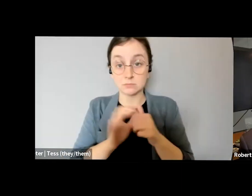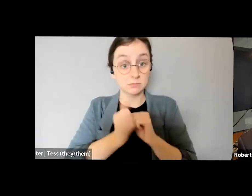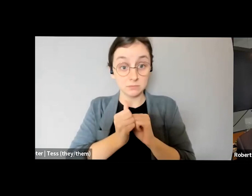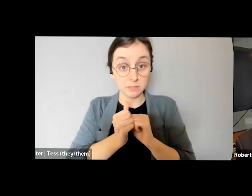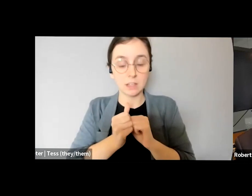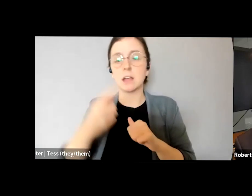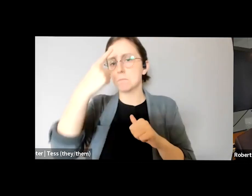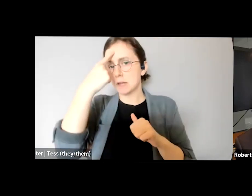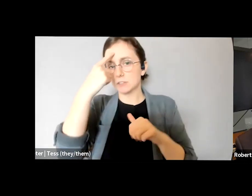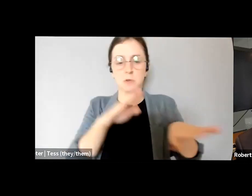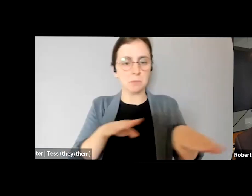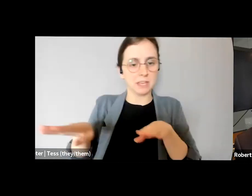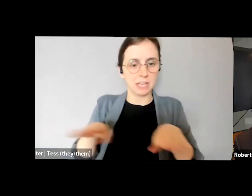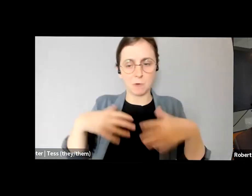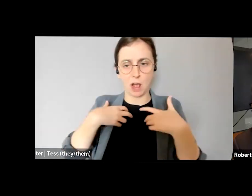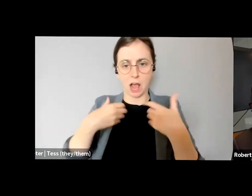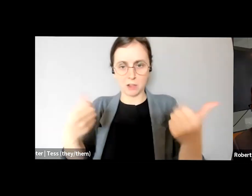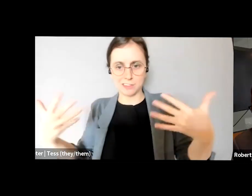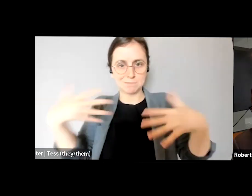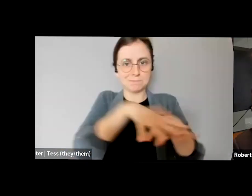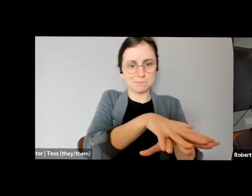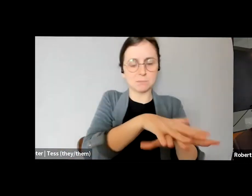behavioral healthcare into primary healthcare.